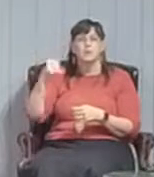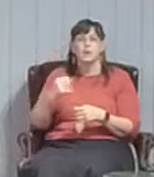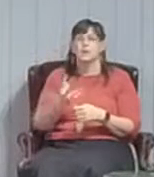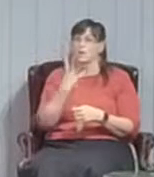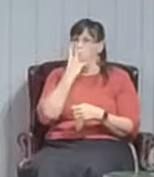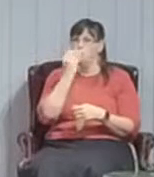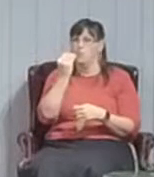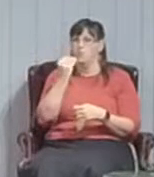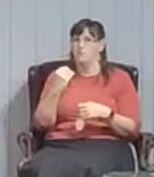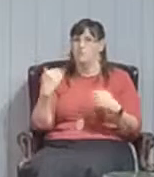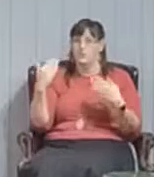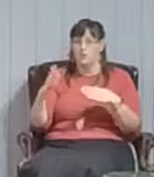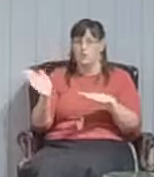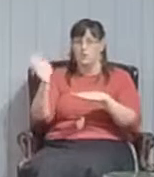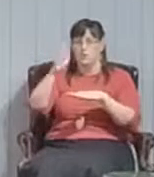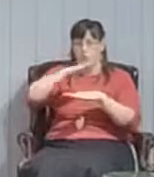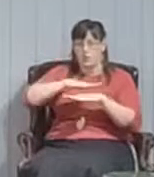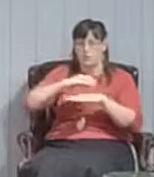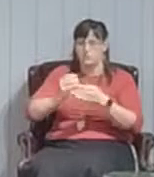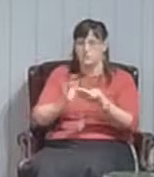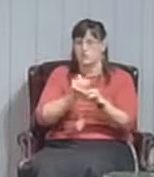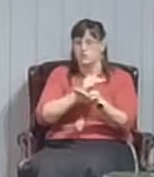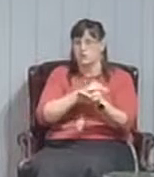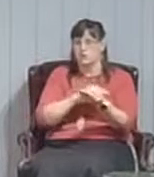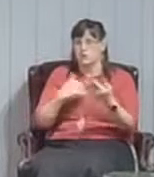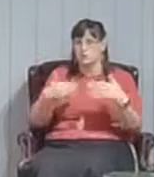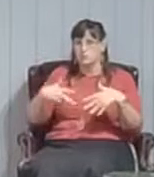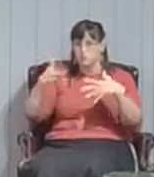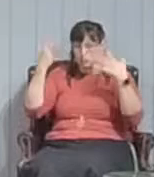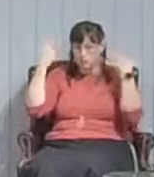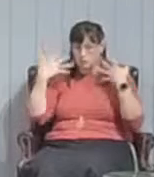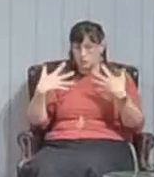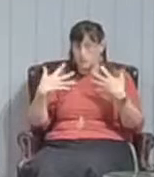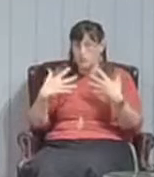sheep's clothing is so the sheep won't know he's a wolf.